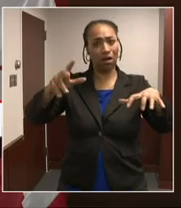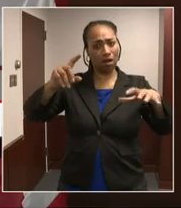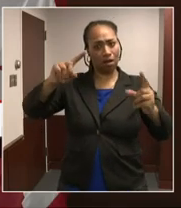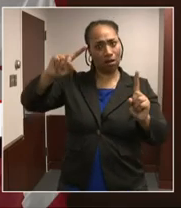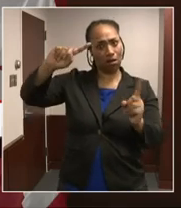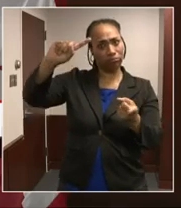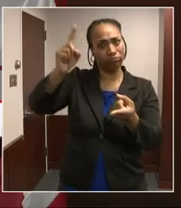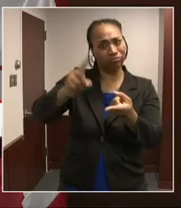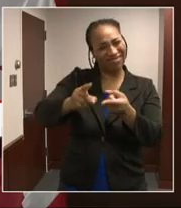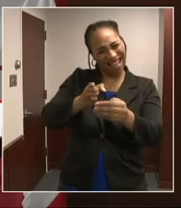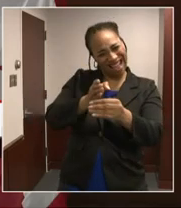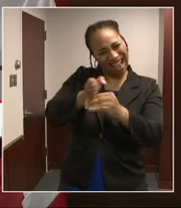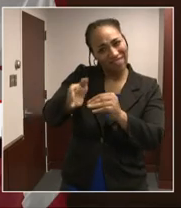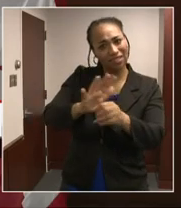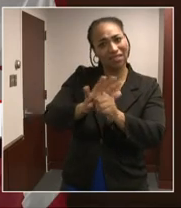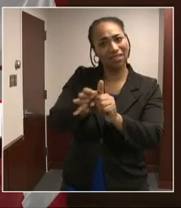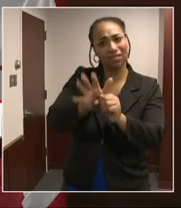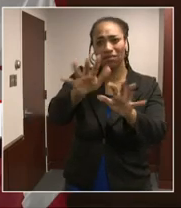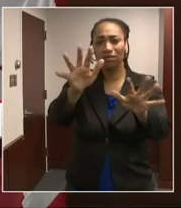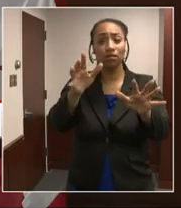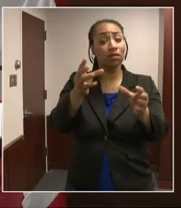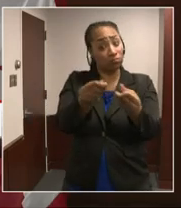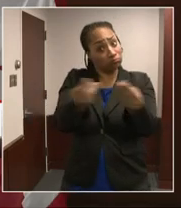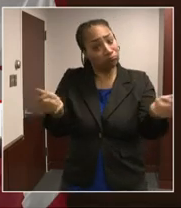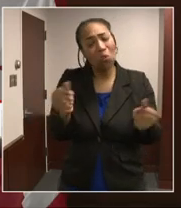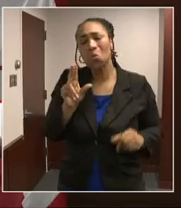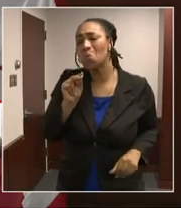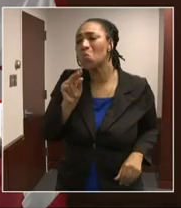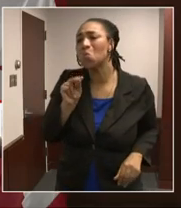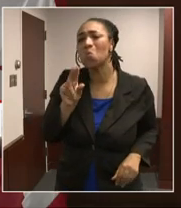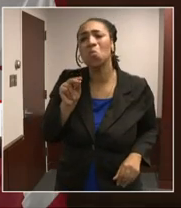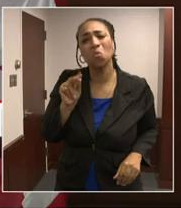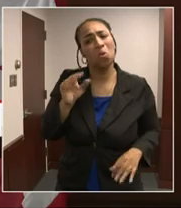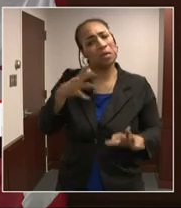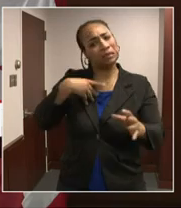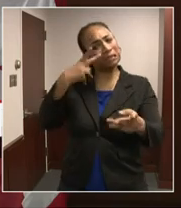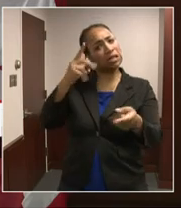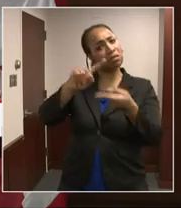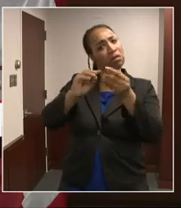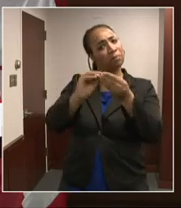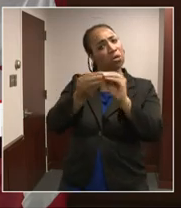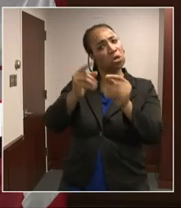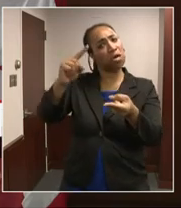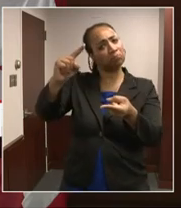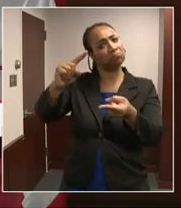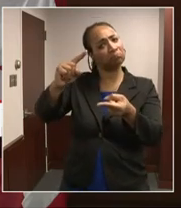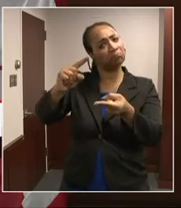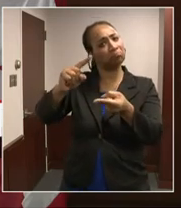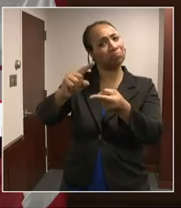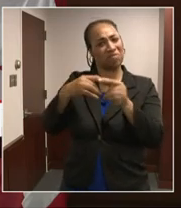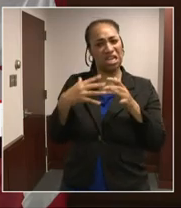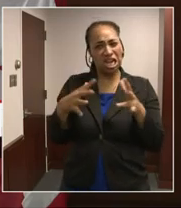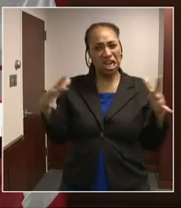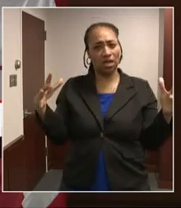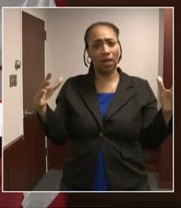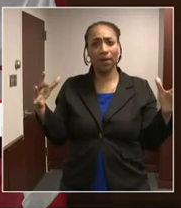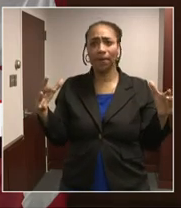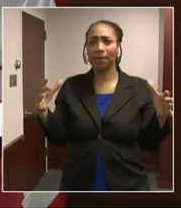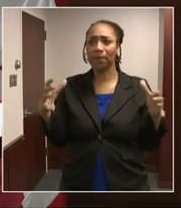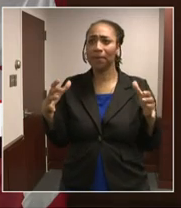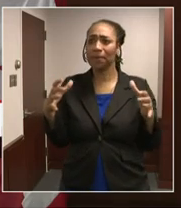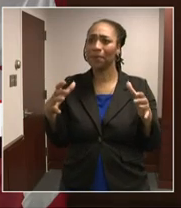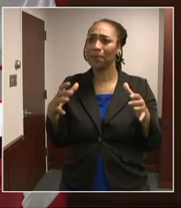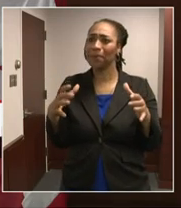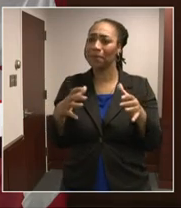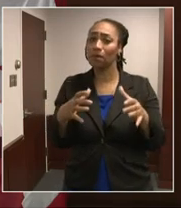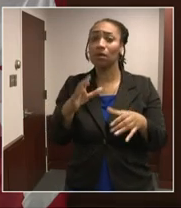left. Similarly, in the year that he was in the year where we saw a spike in crime,